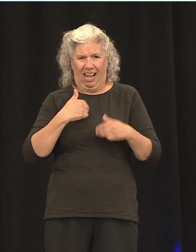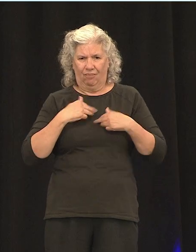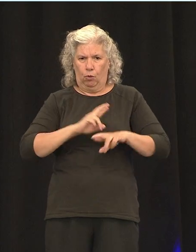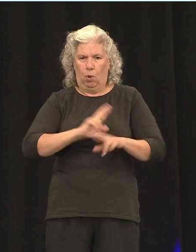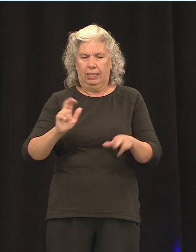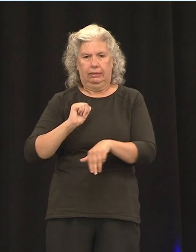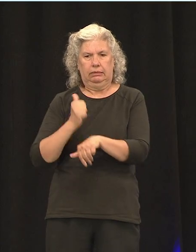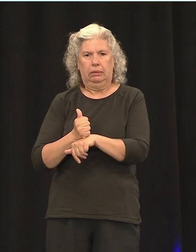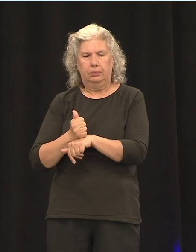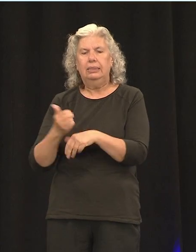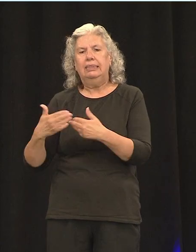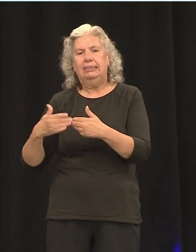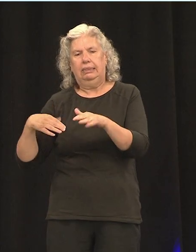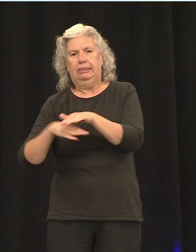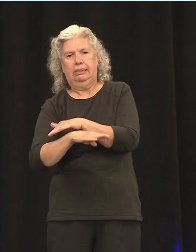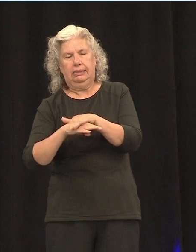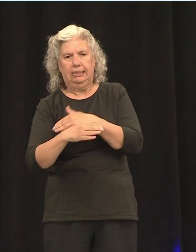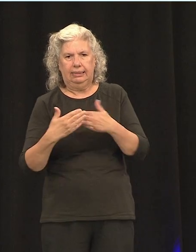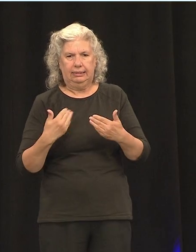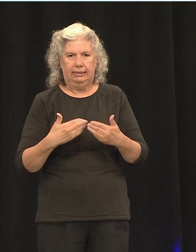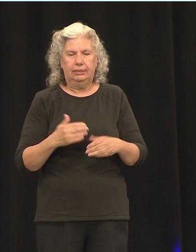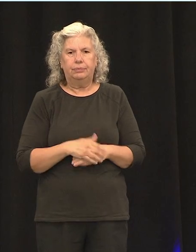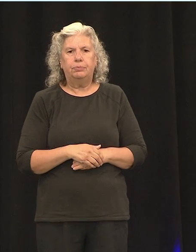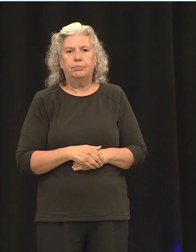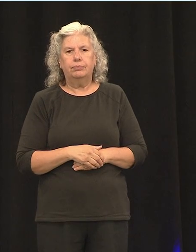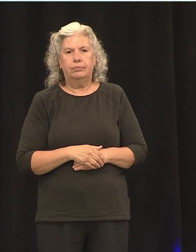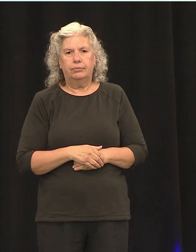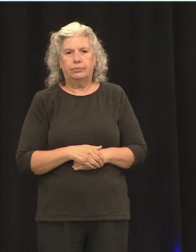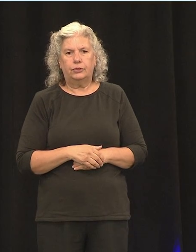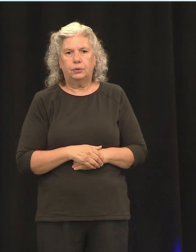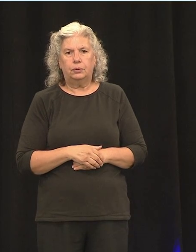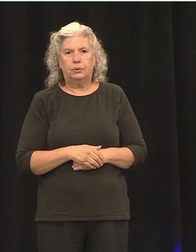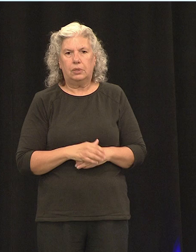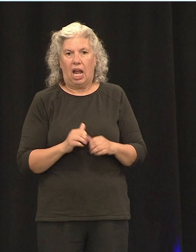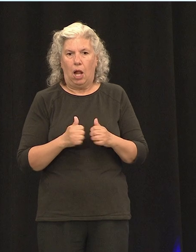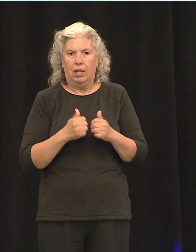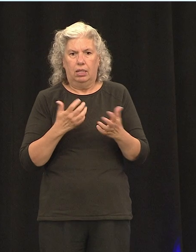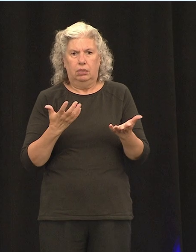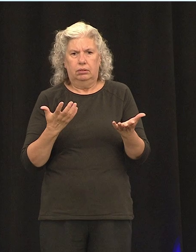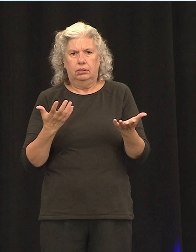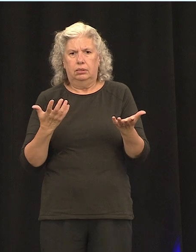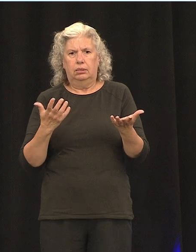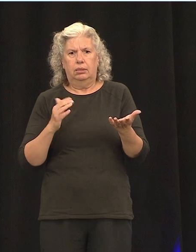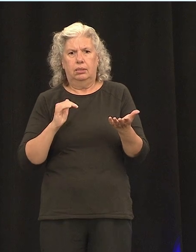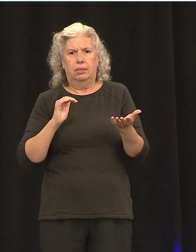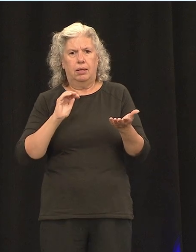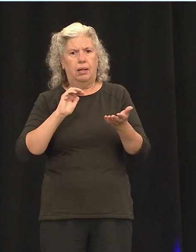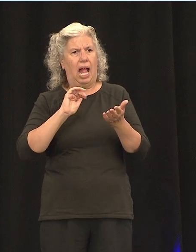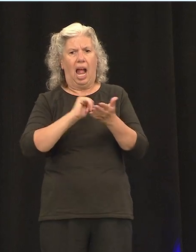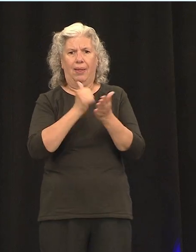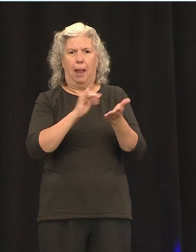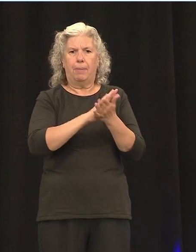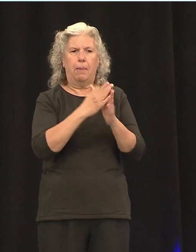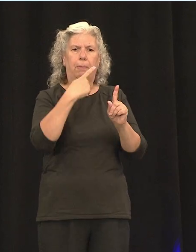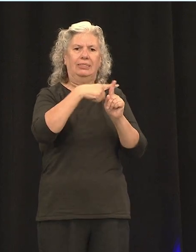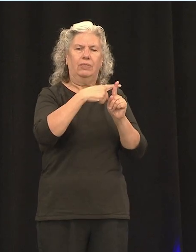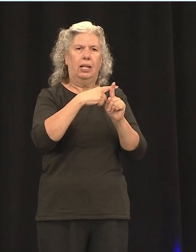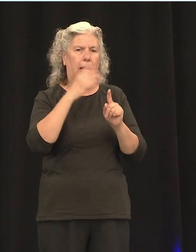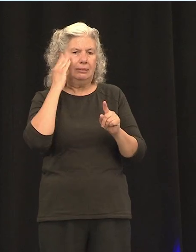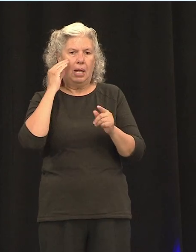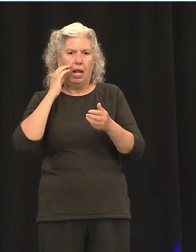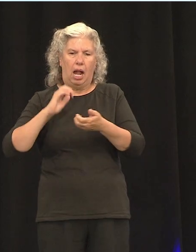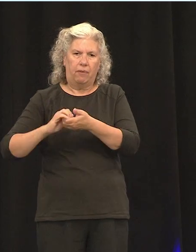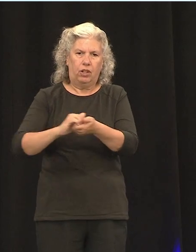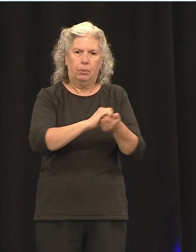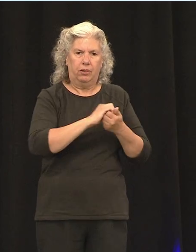So what can you do about it? How can you make this a positive experience and collaborative in order to get your child's needs met? Well, the first thing is